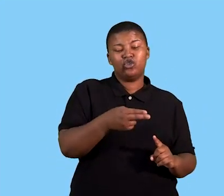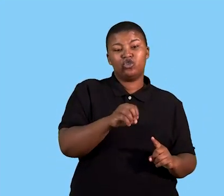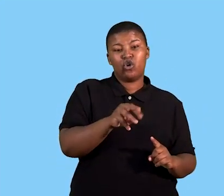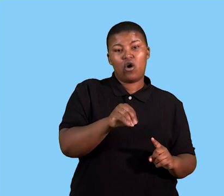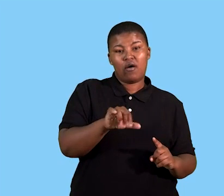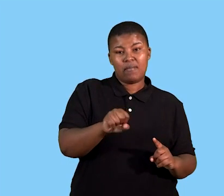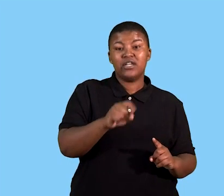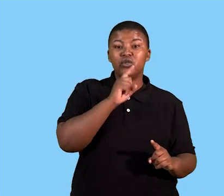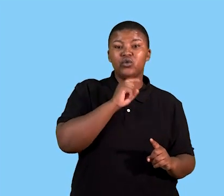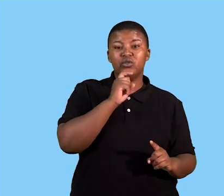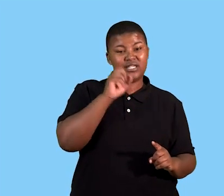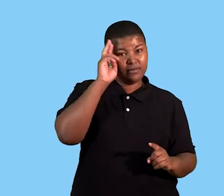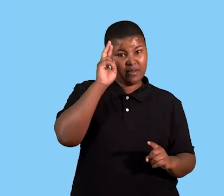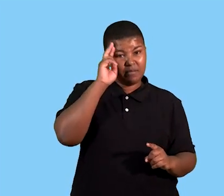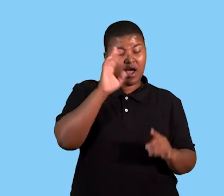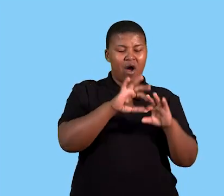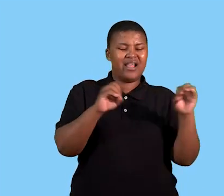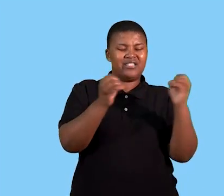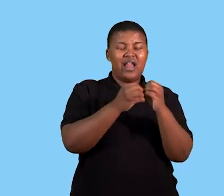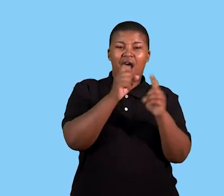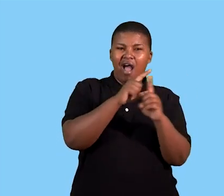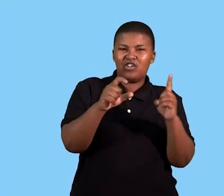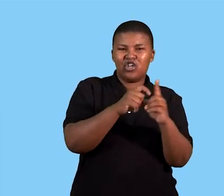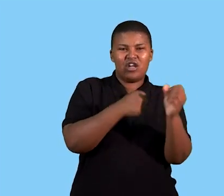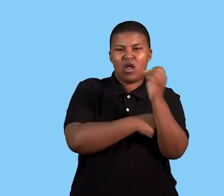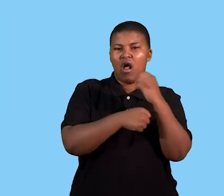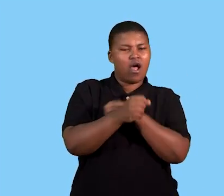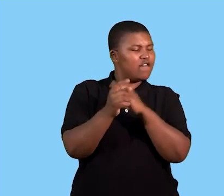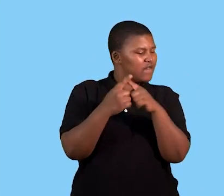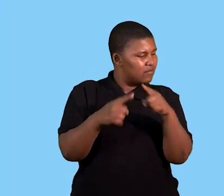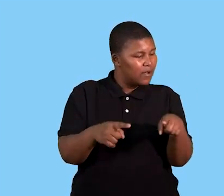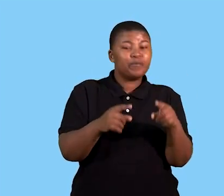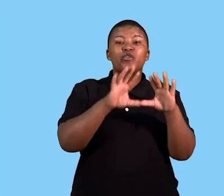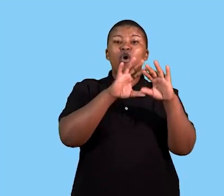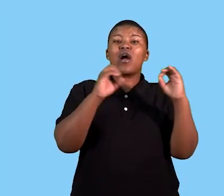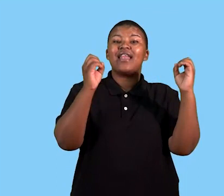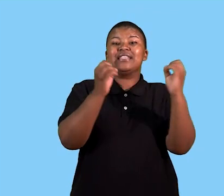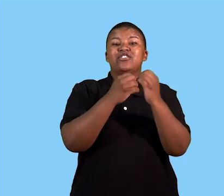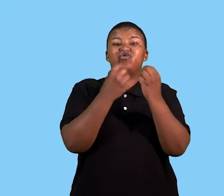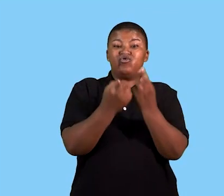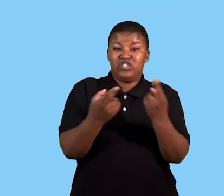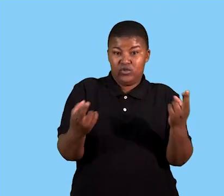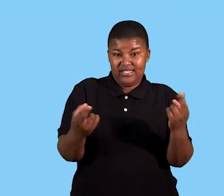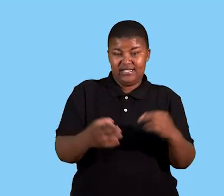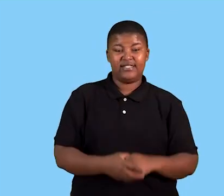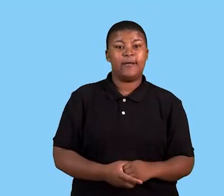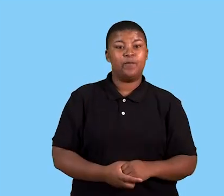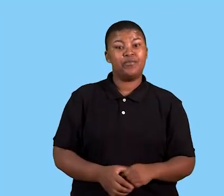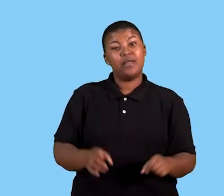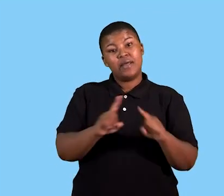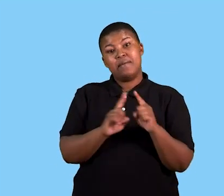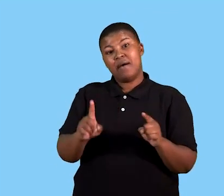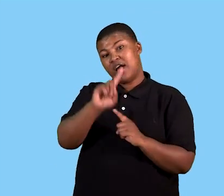culture, they want the resources used by Thomas Butchery. But watch out, because then the question